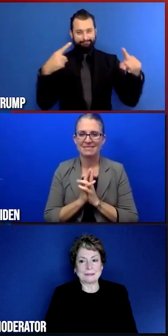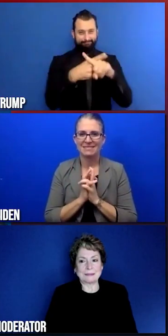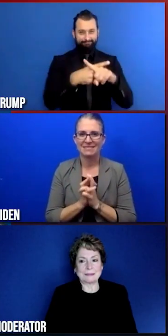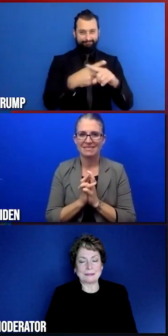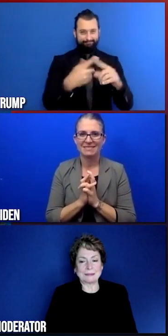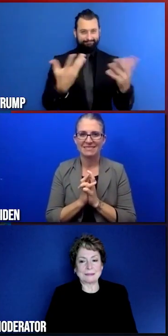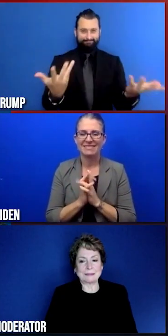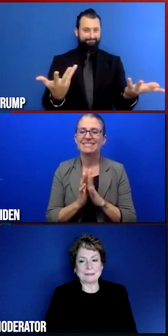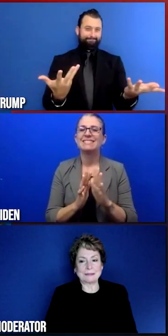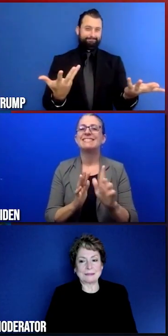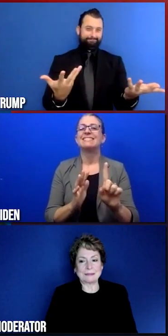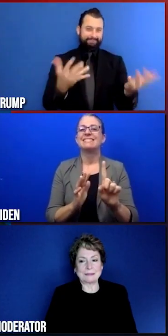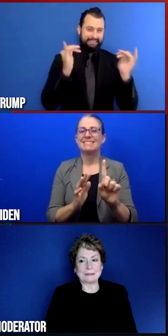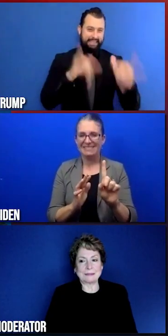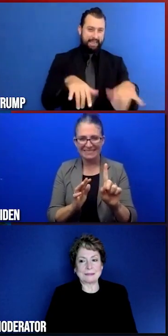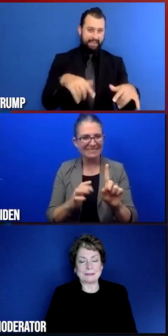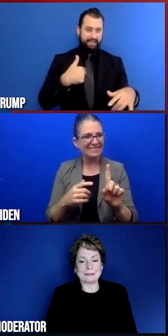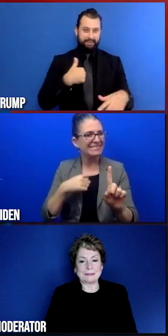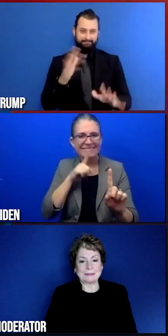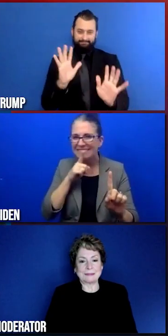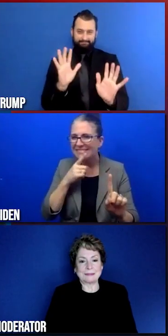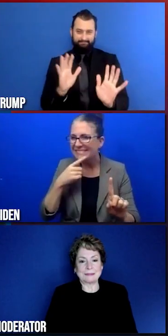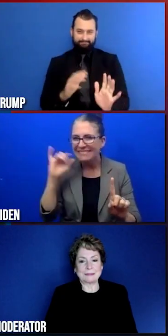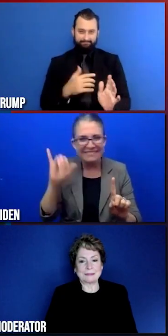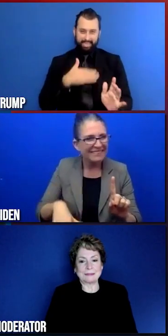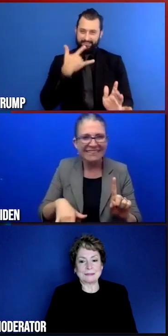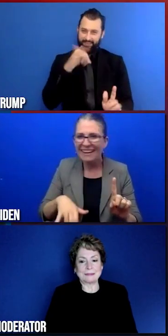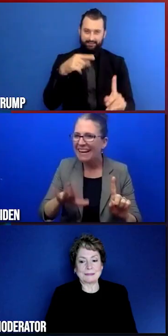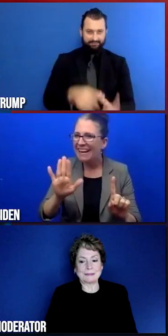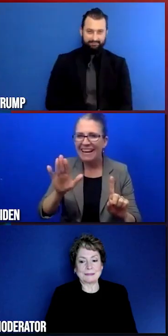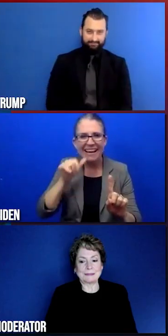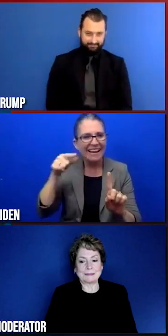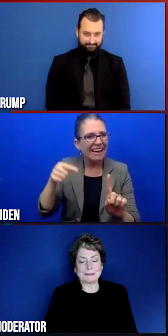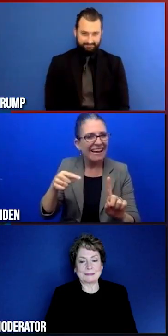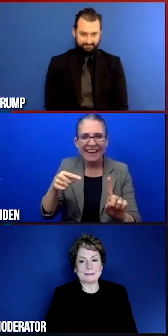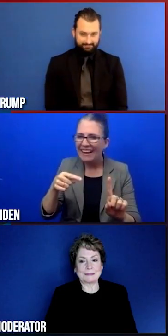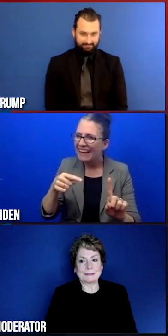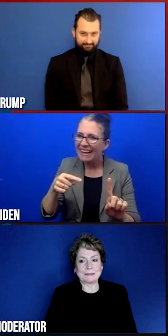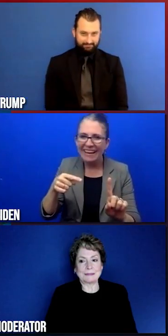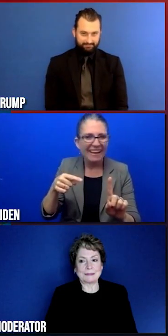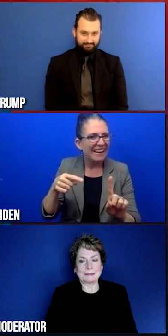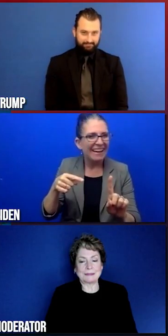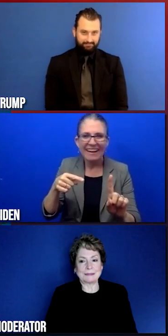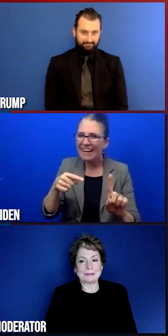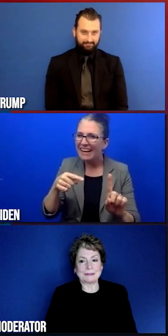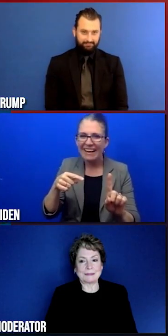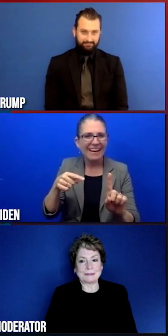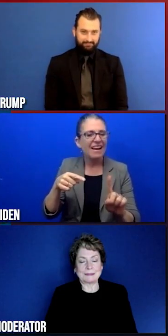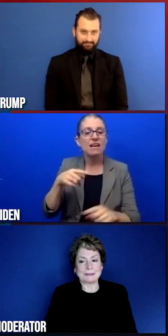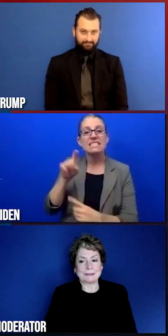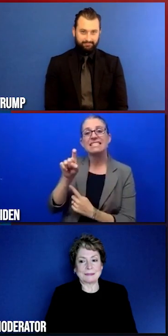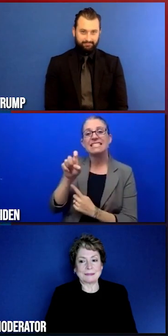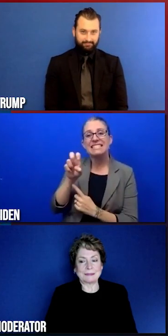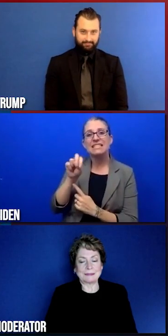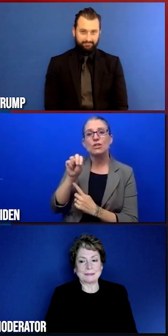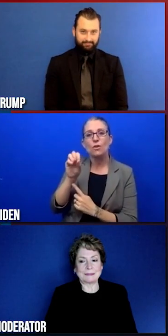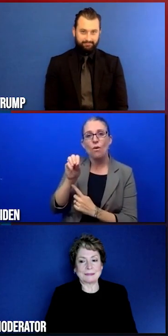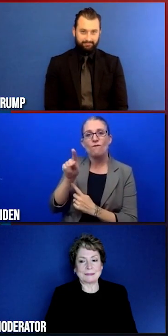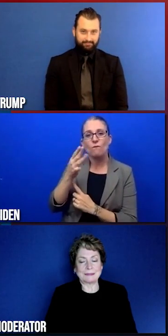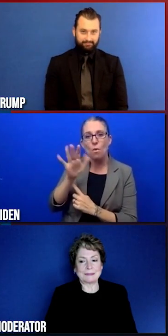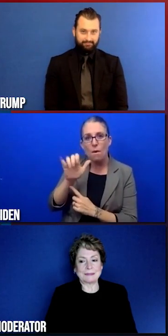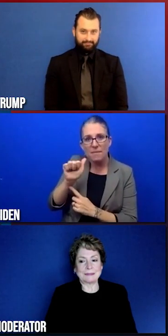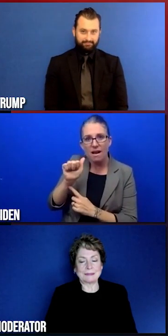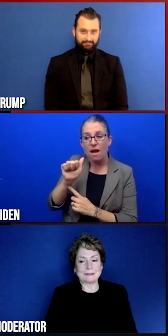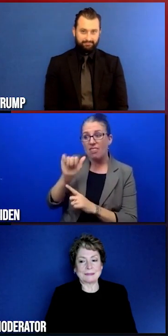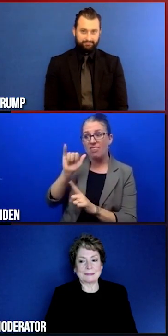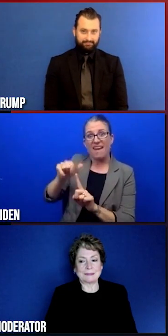in a different context. It wasn't about closing the border to Chinese coming to the United States. All right, I want to talk about both of your different